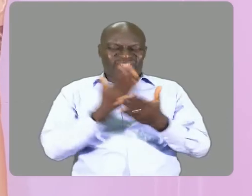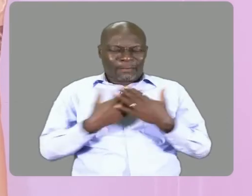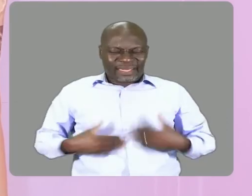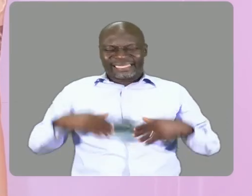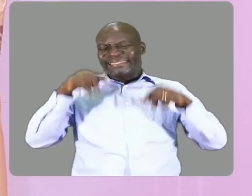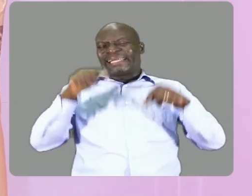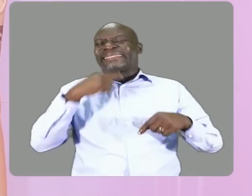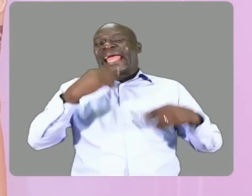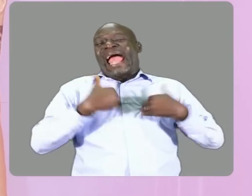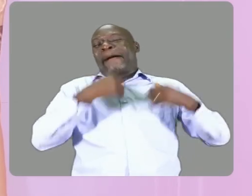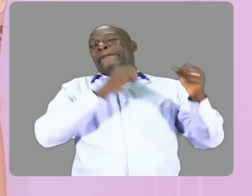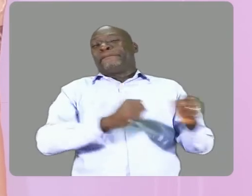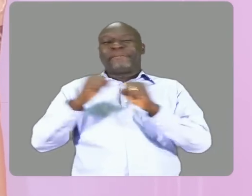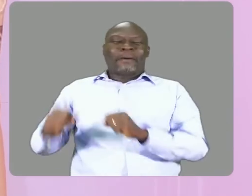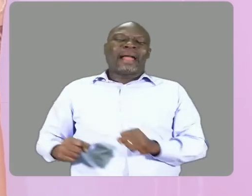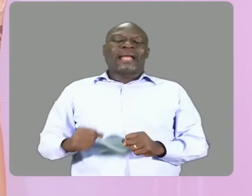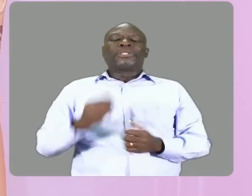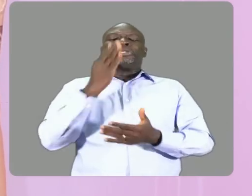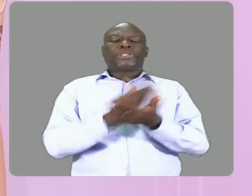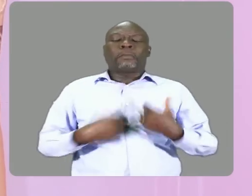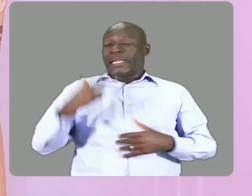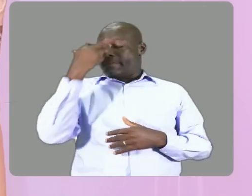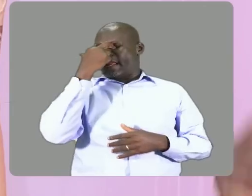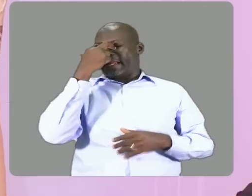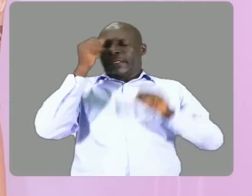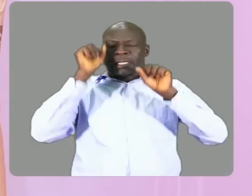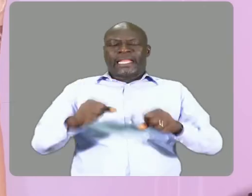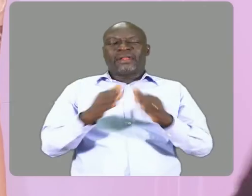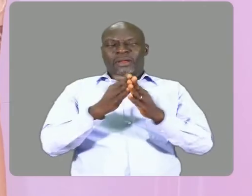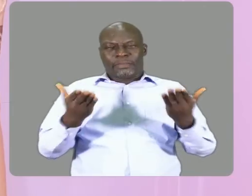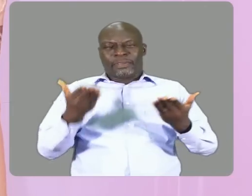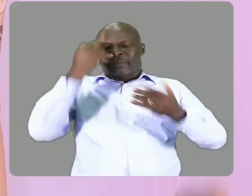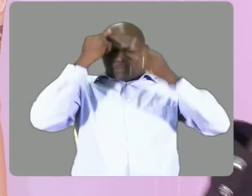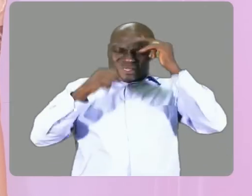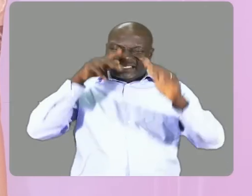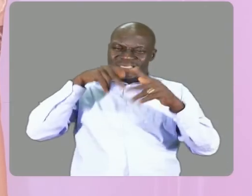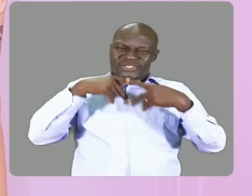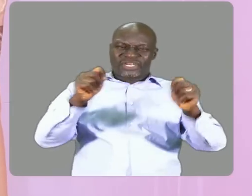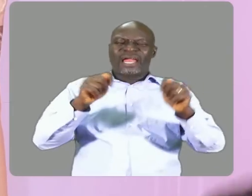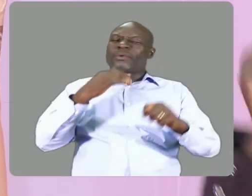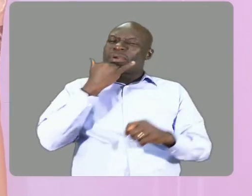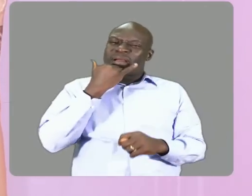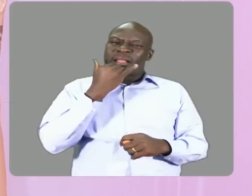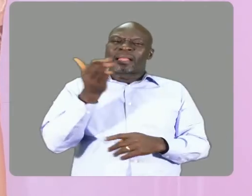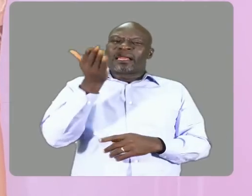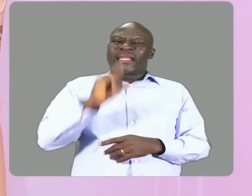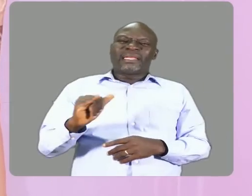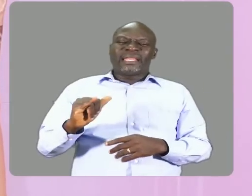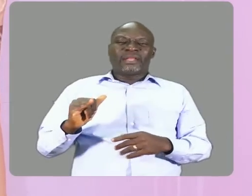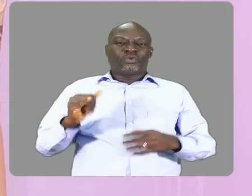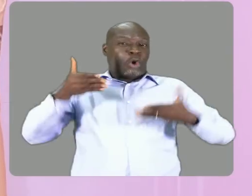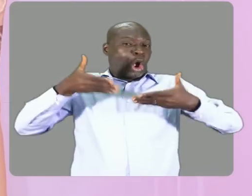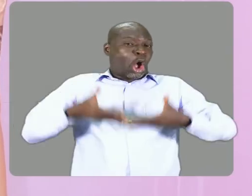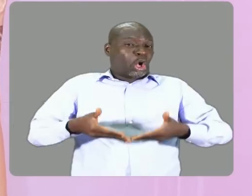o se, onu wo tumi, as obi yo nifreni ya obi ene nino. Enam se omo traya, omo tumi nyenti no. Omo resortu to